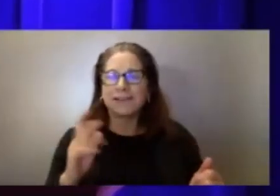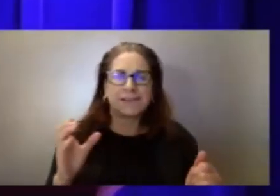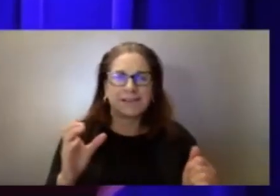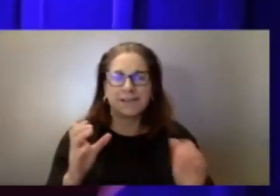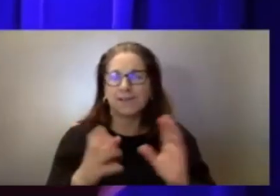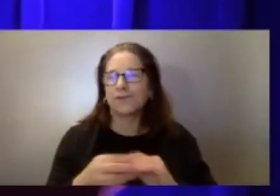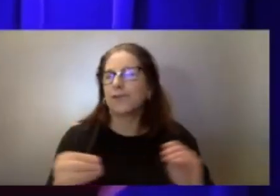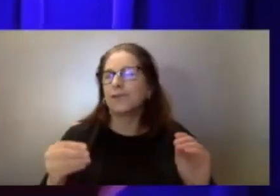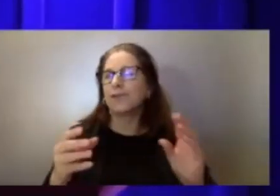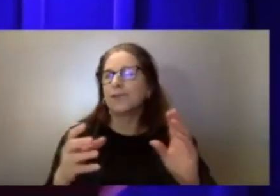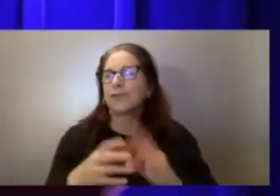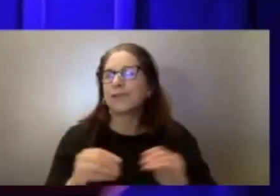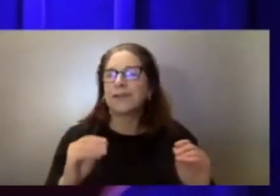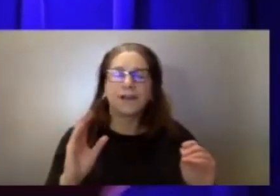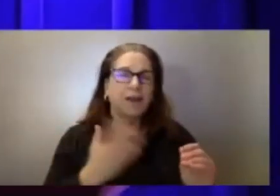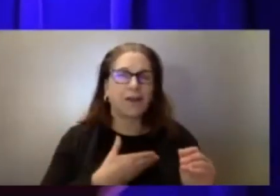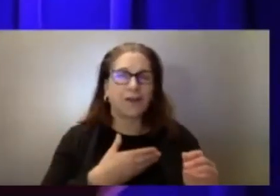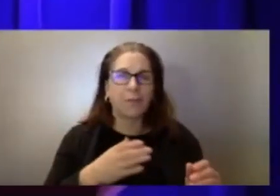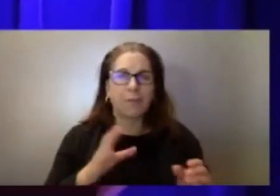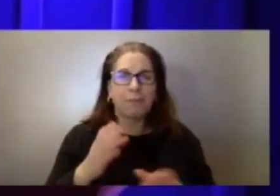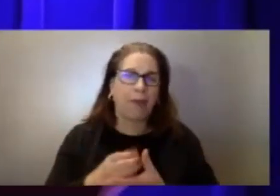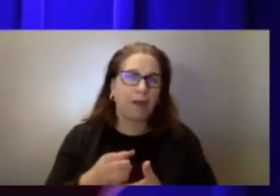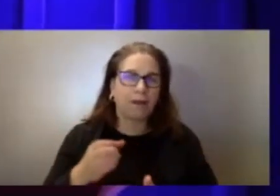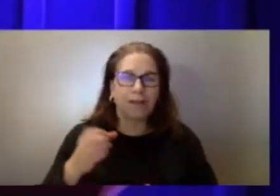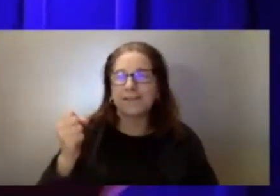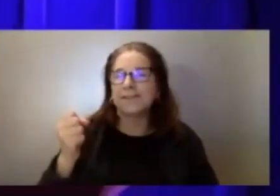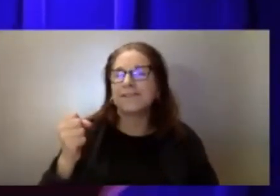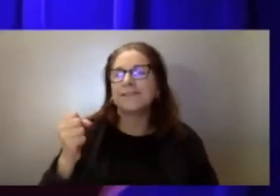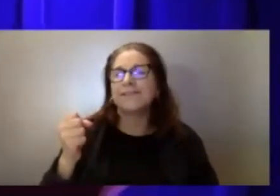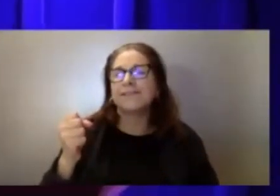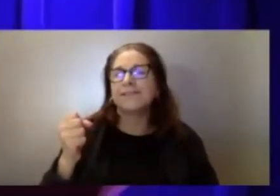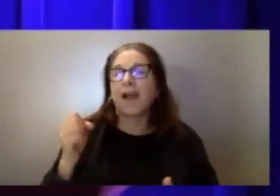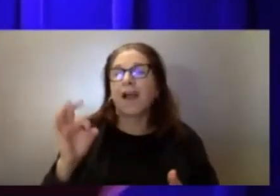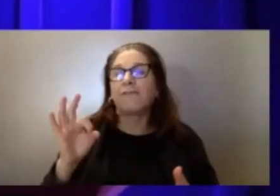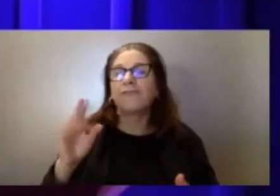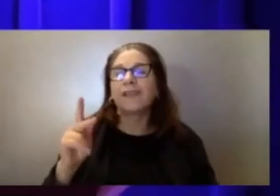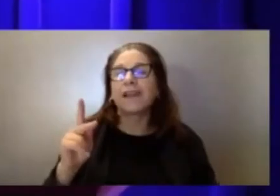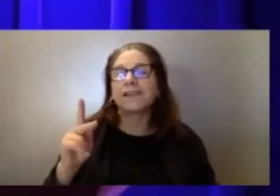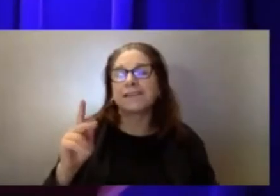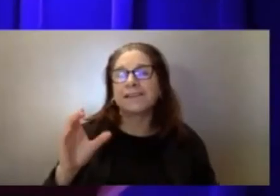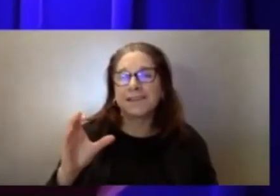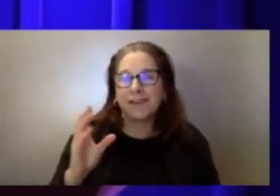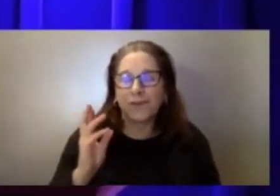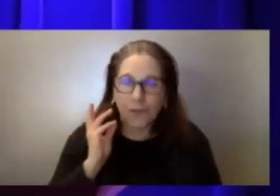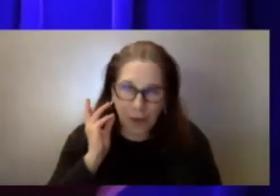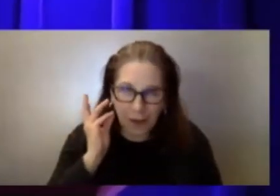With our Kansas City stories, babes, and bottles of Kansas City wine.